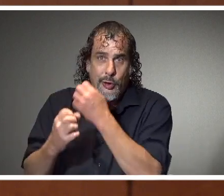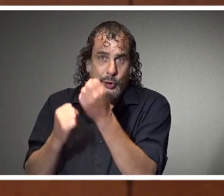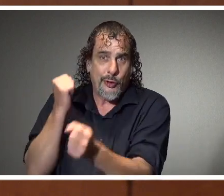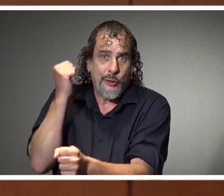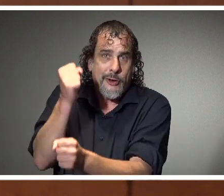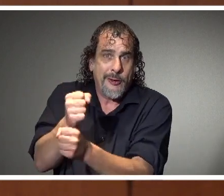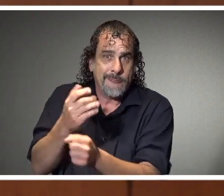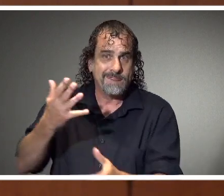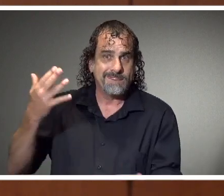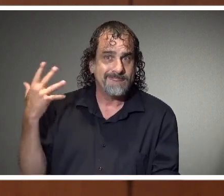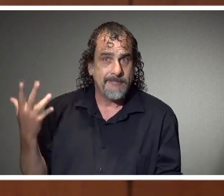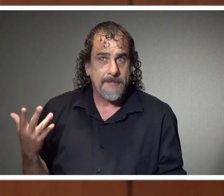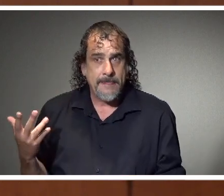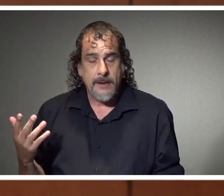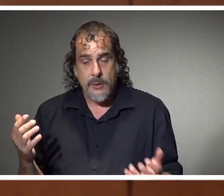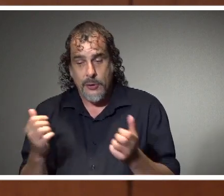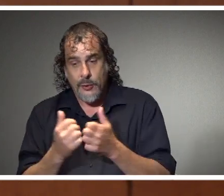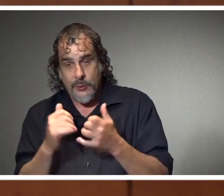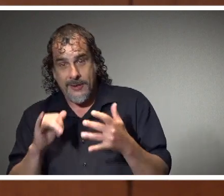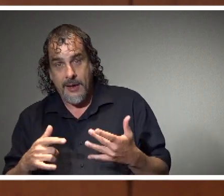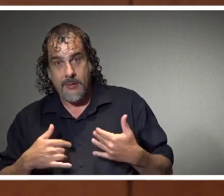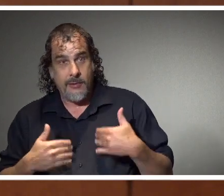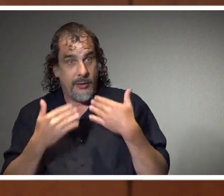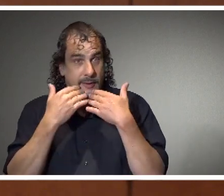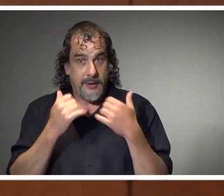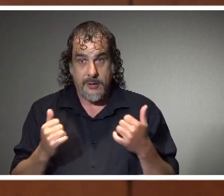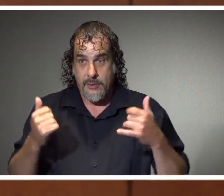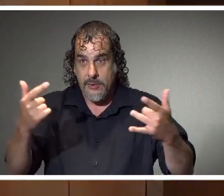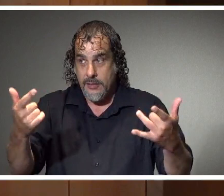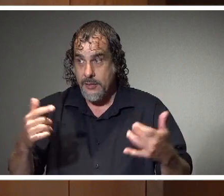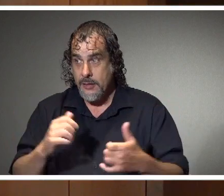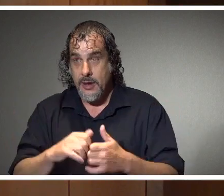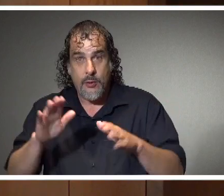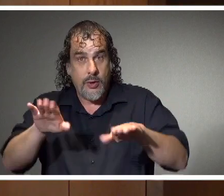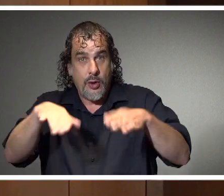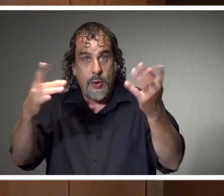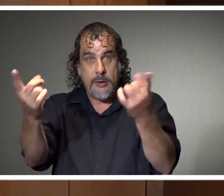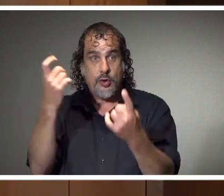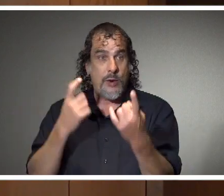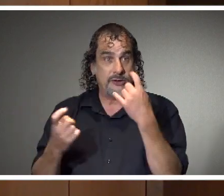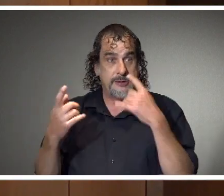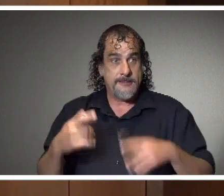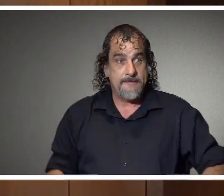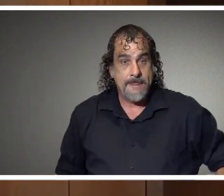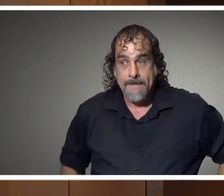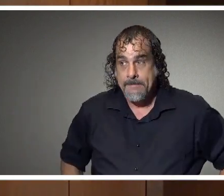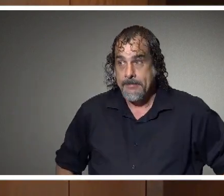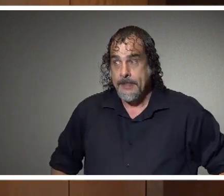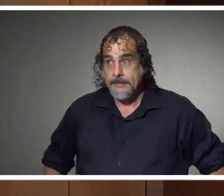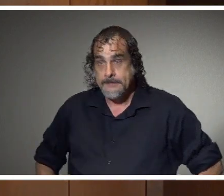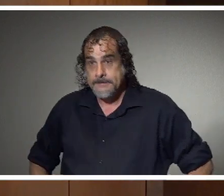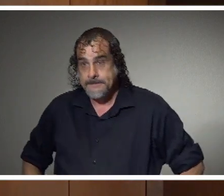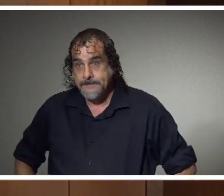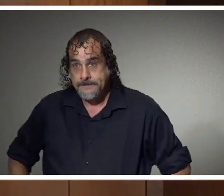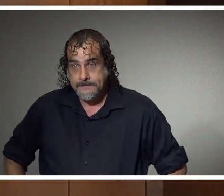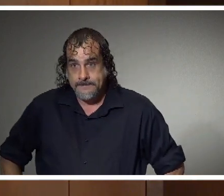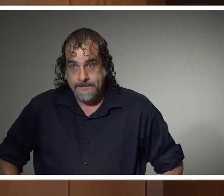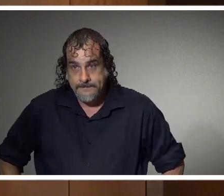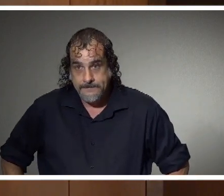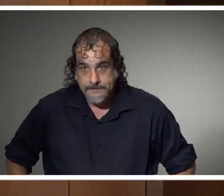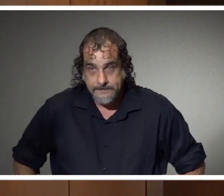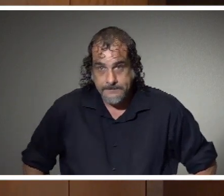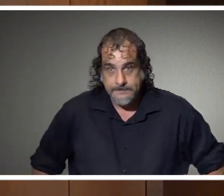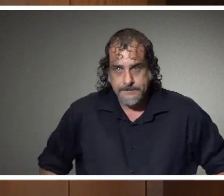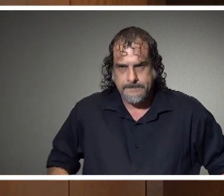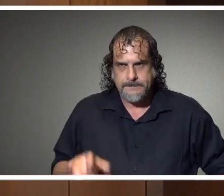years. With that, I want to thank everyone for being here today, and I will open the floor to some questions. Courtney Ann?